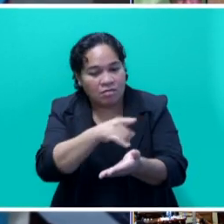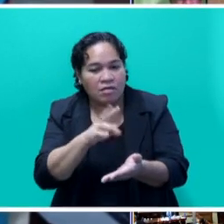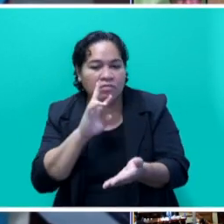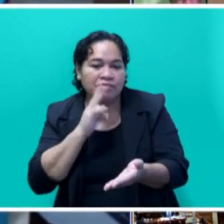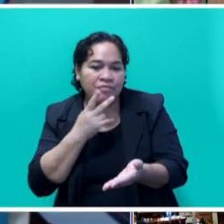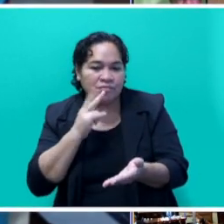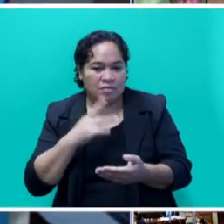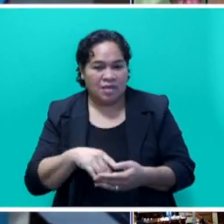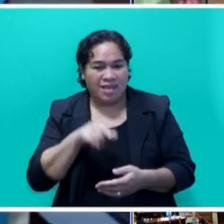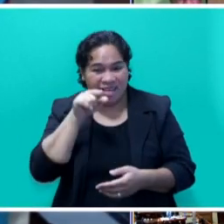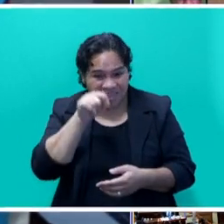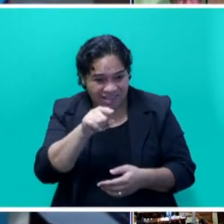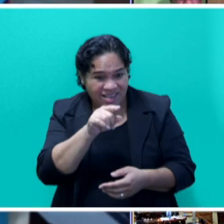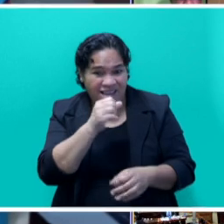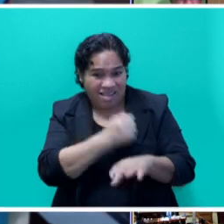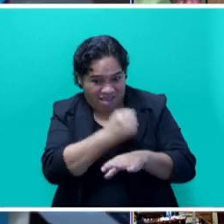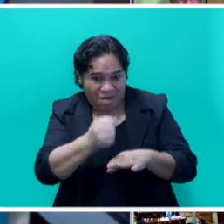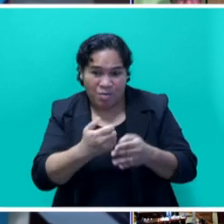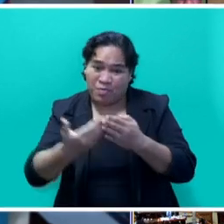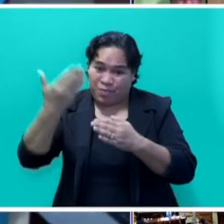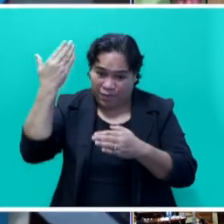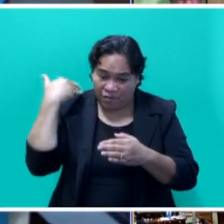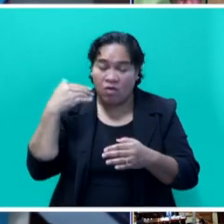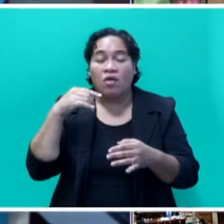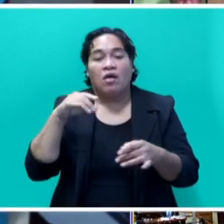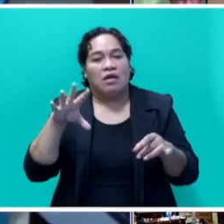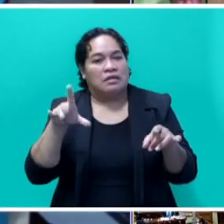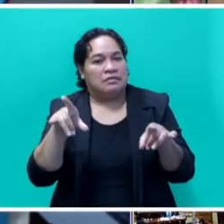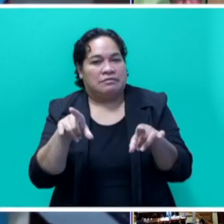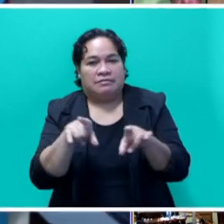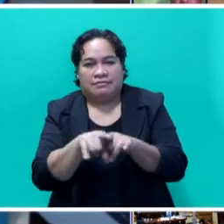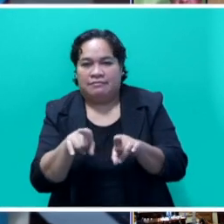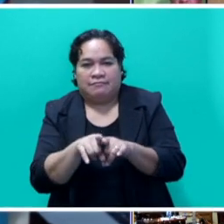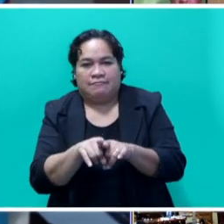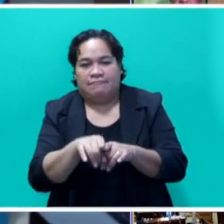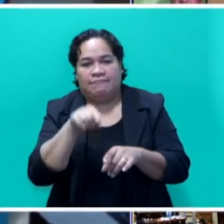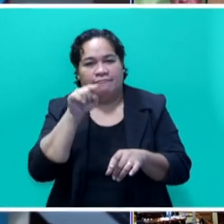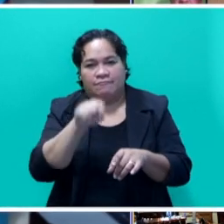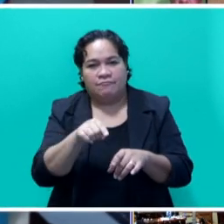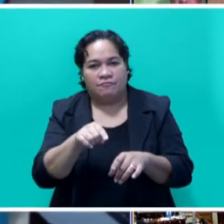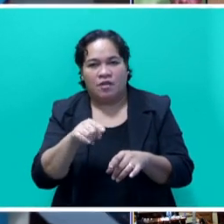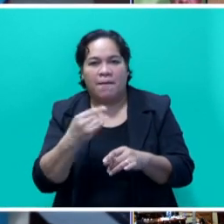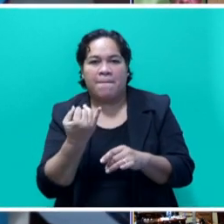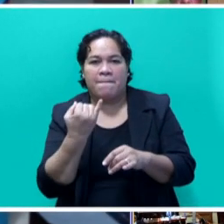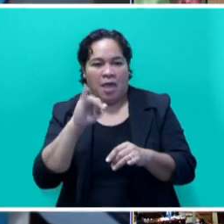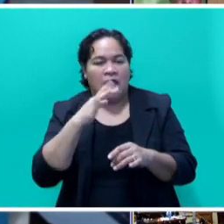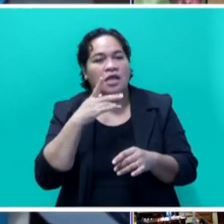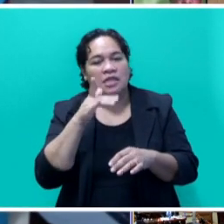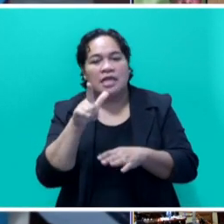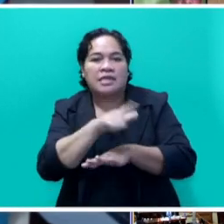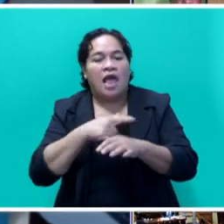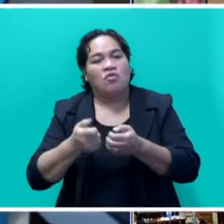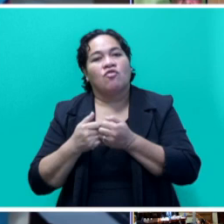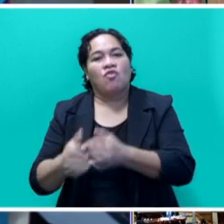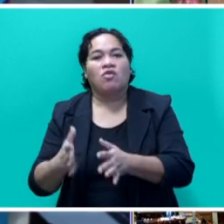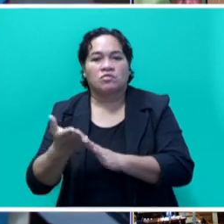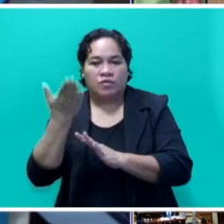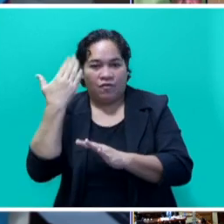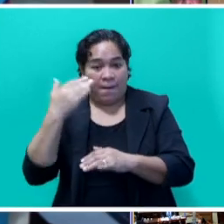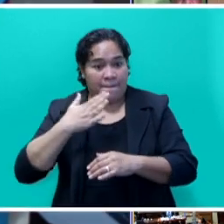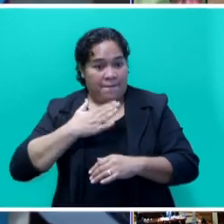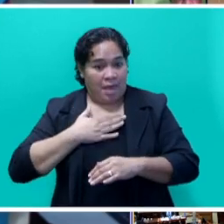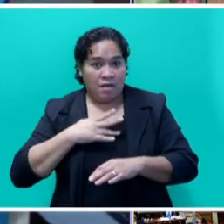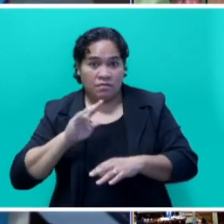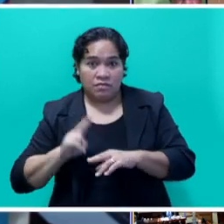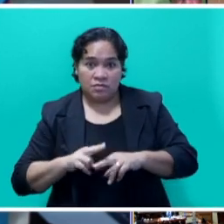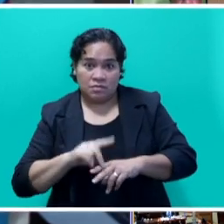Danarau and Momi. My government has never made that bad deal. And this bill aligns with our record of